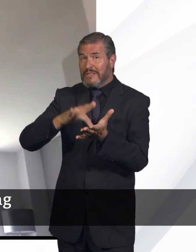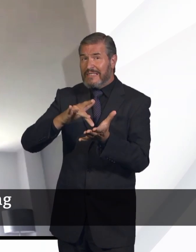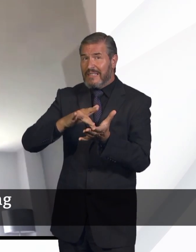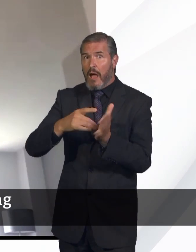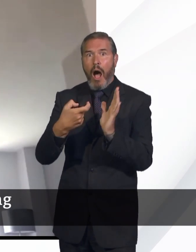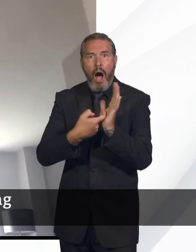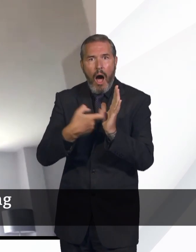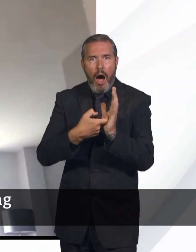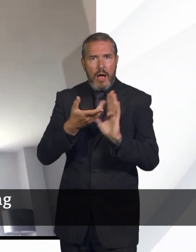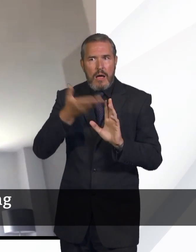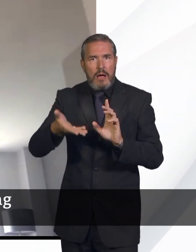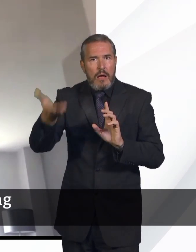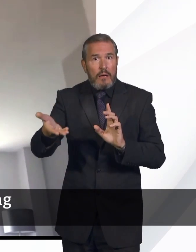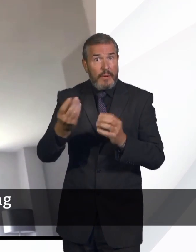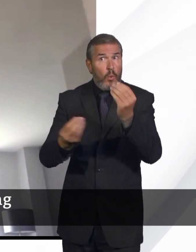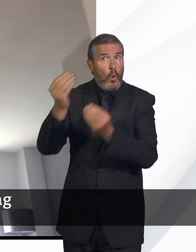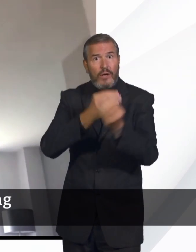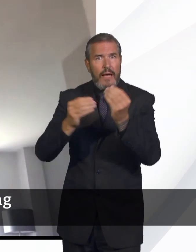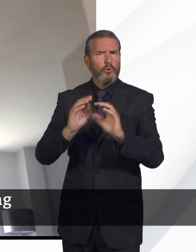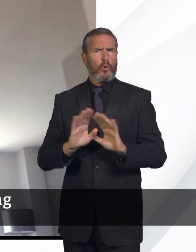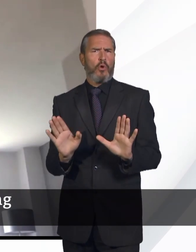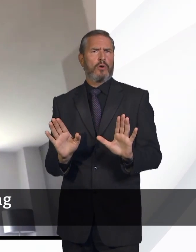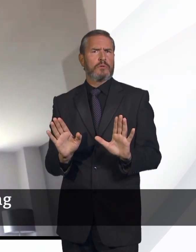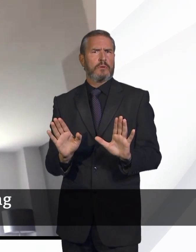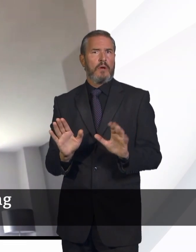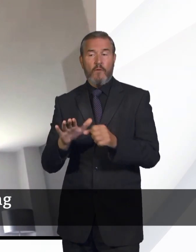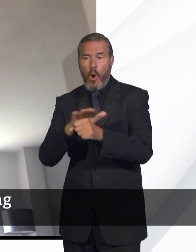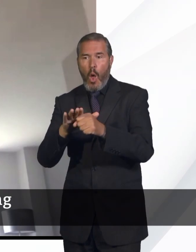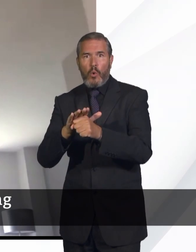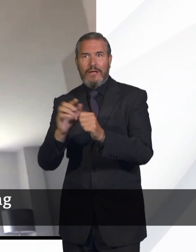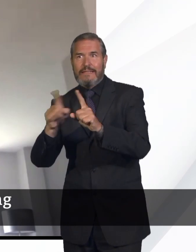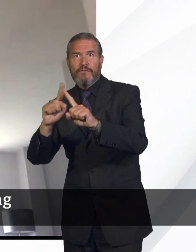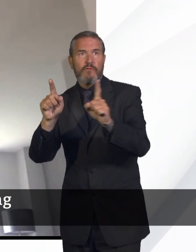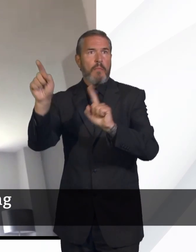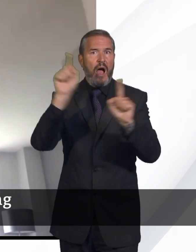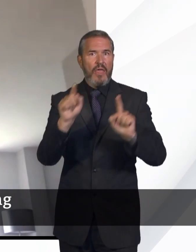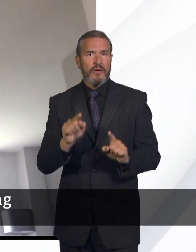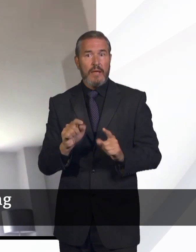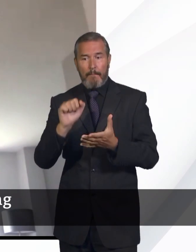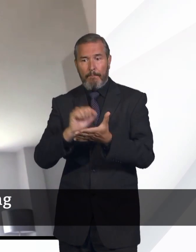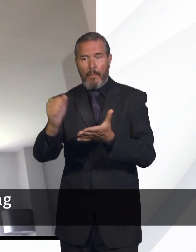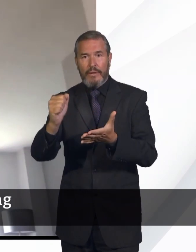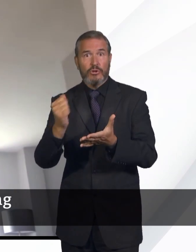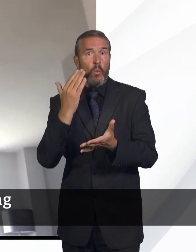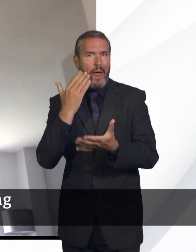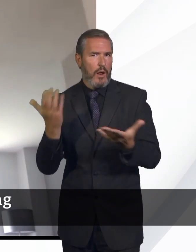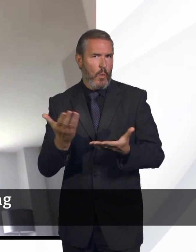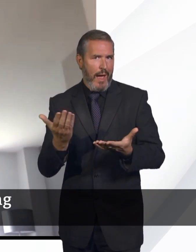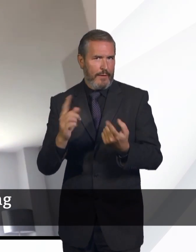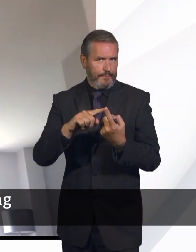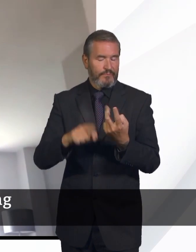being calculated? Will those be used to determine any local lockdowns, and will they be published at all?